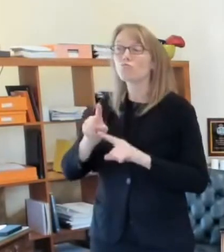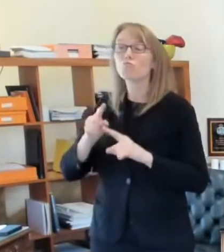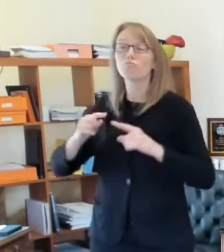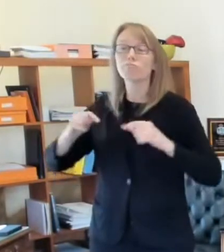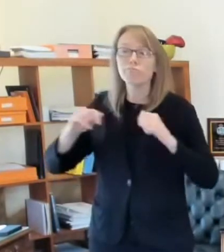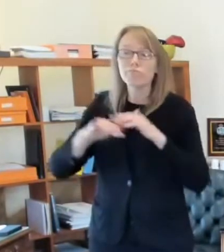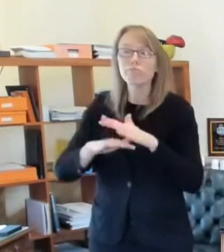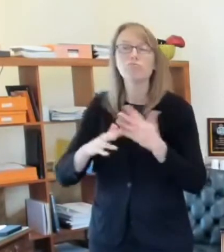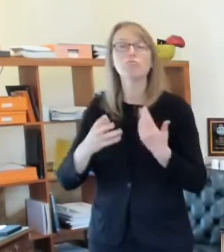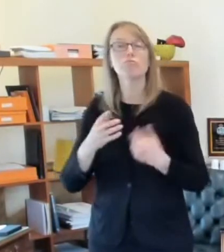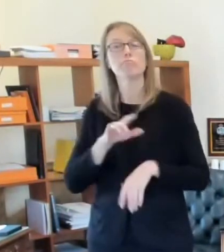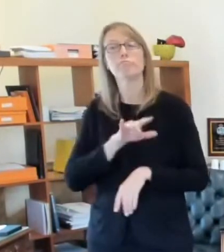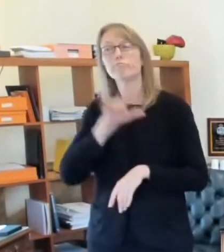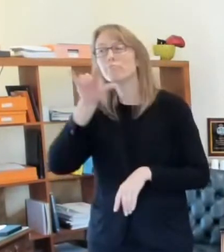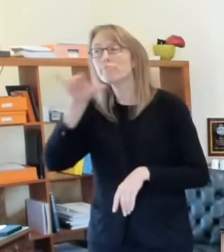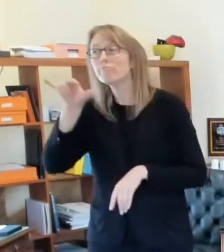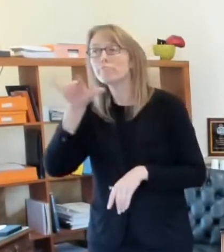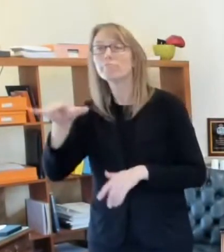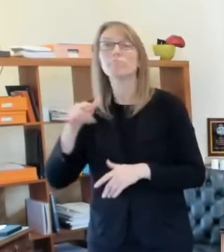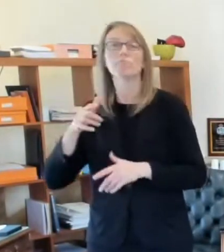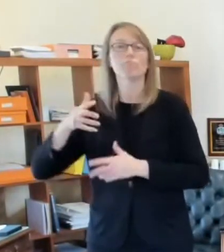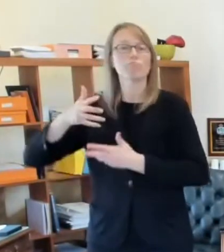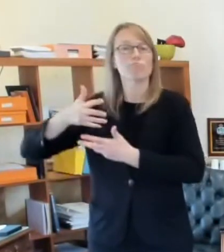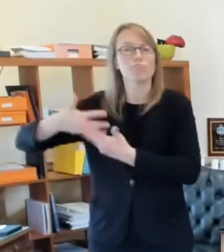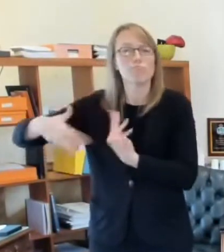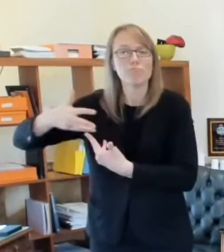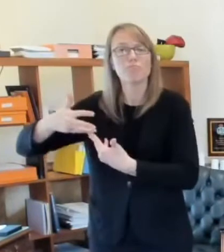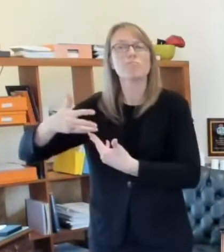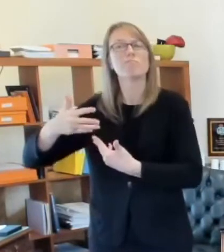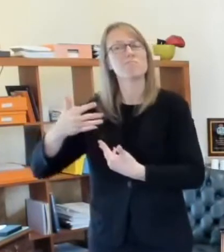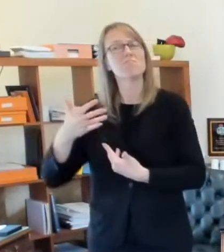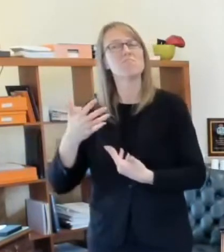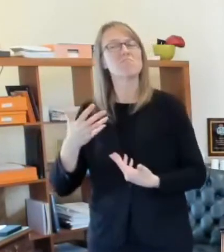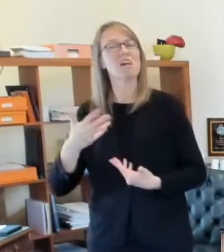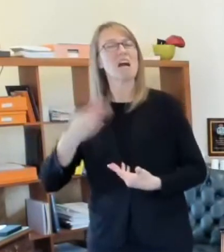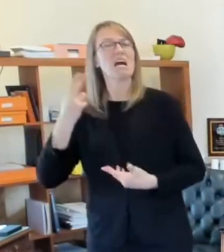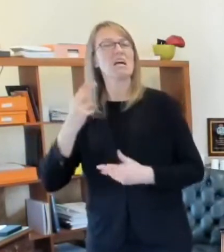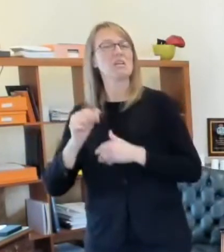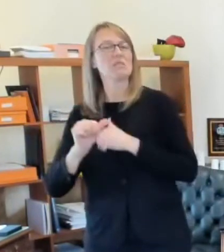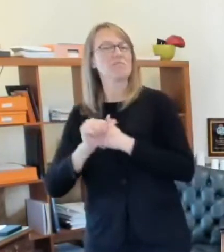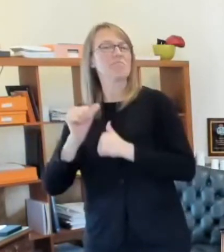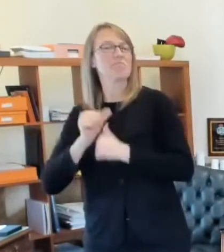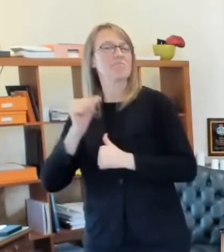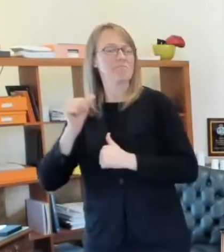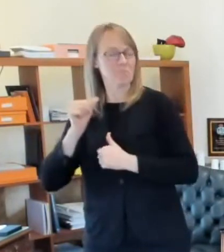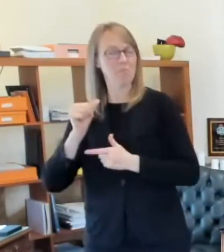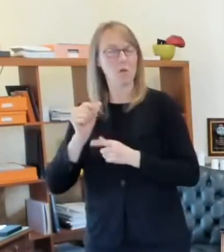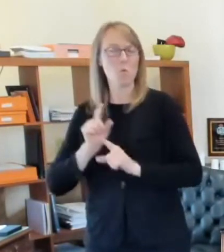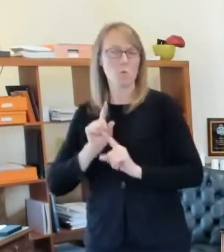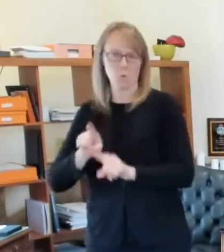sort of thing. So we want you to get tested. In the city of St. Louis, let's see here.